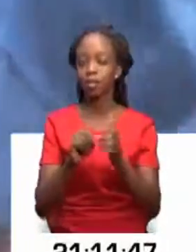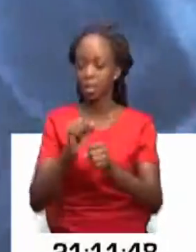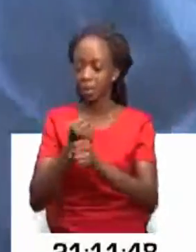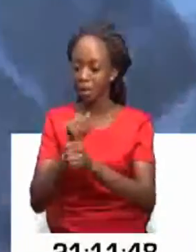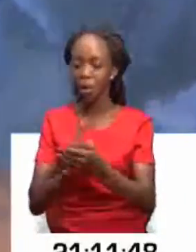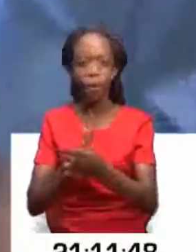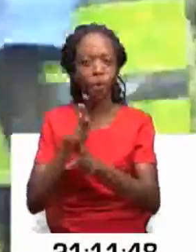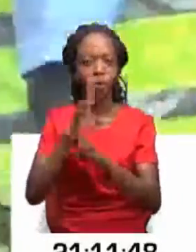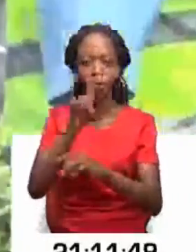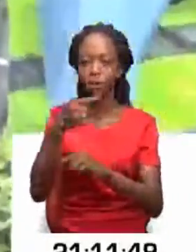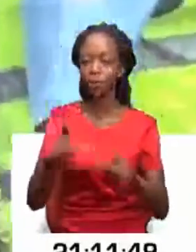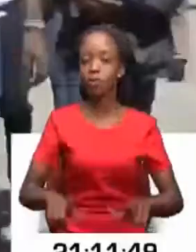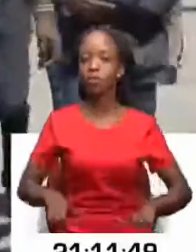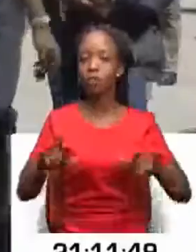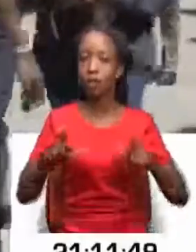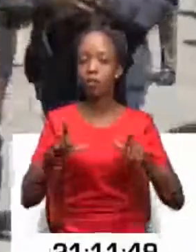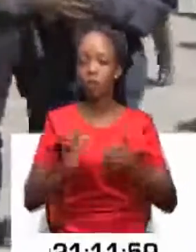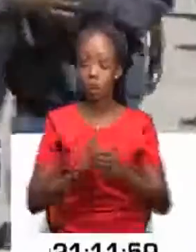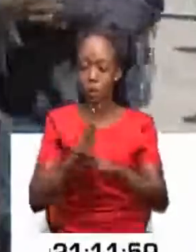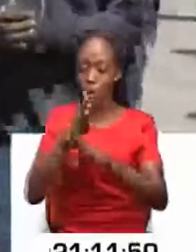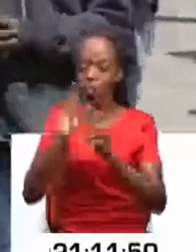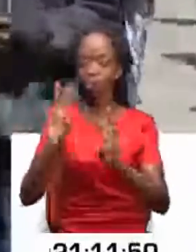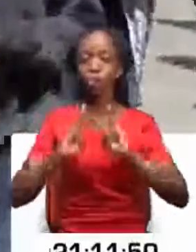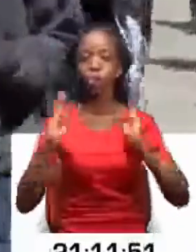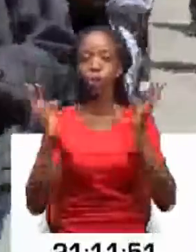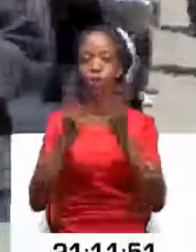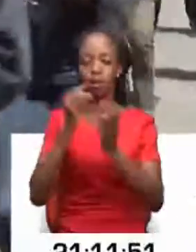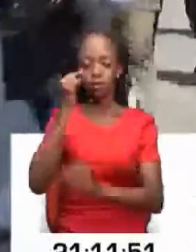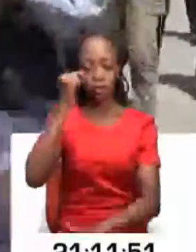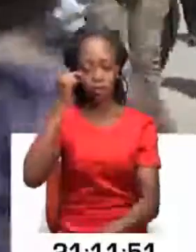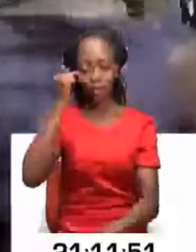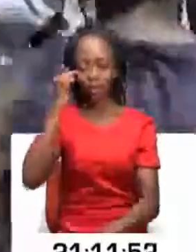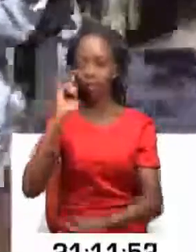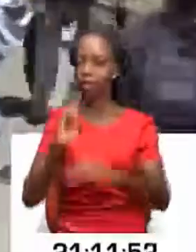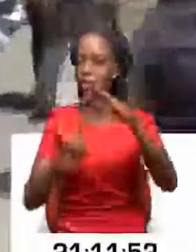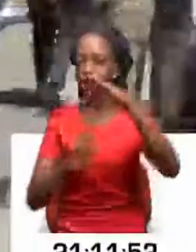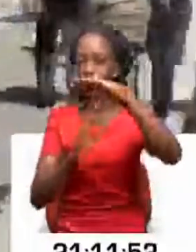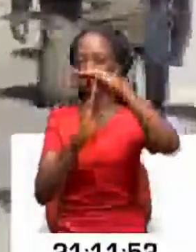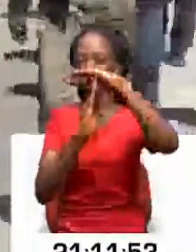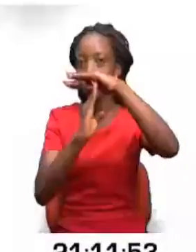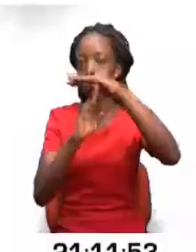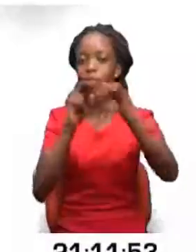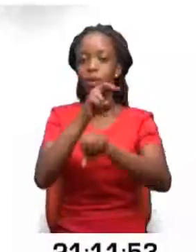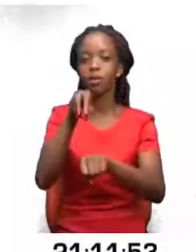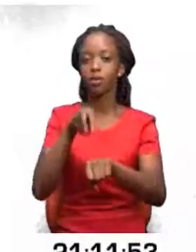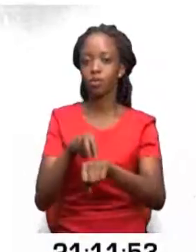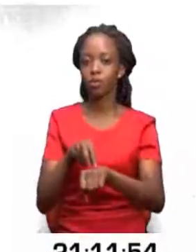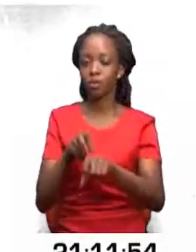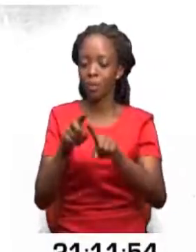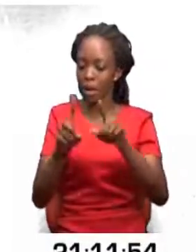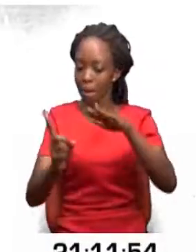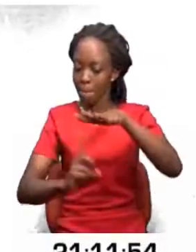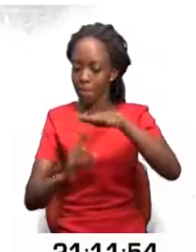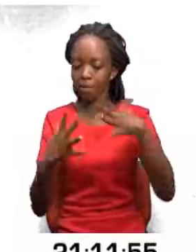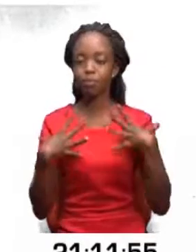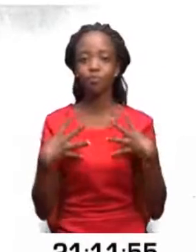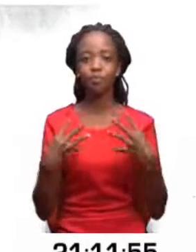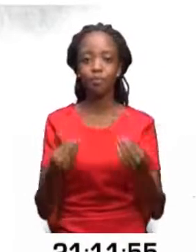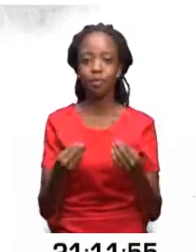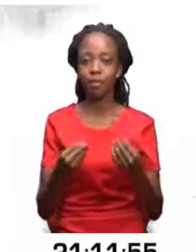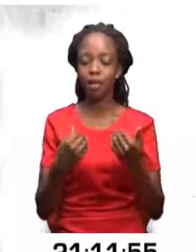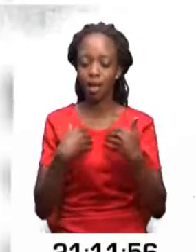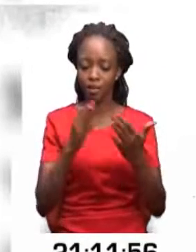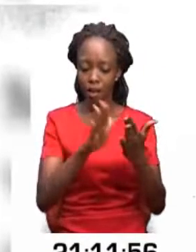1,000 lives across the world, China being the mostly affected nation. However, the Ministry of Health has issued